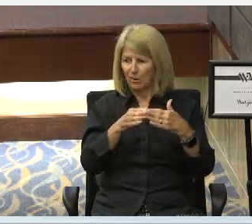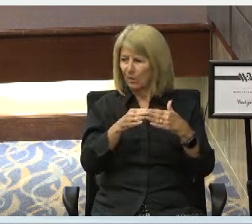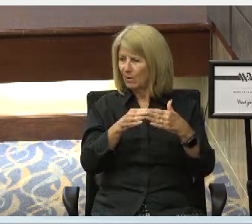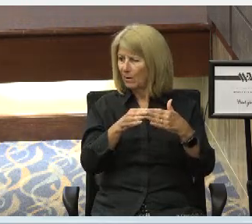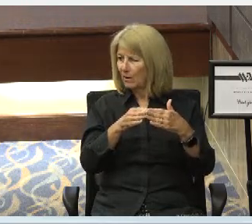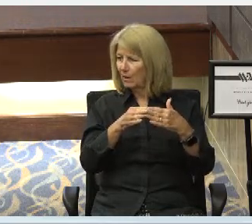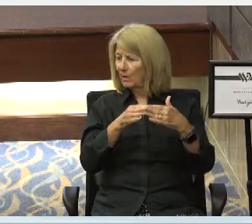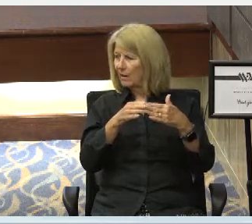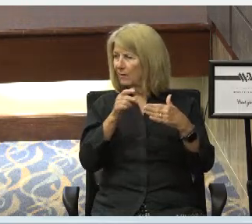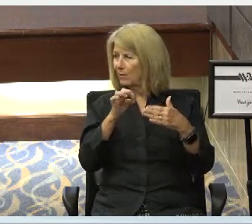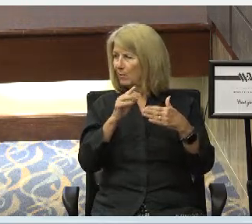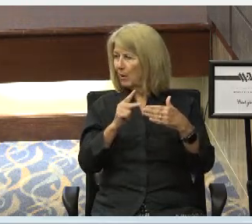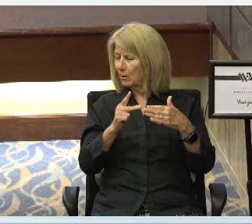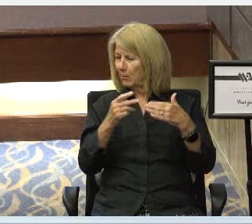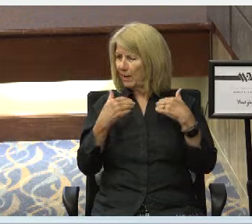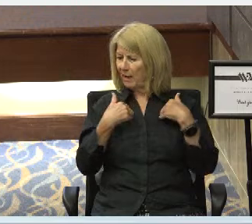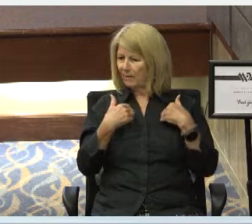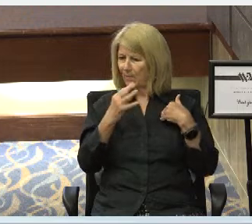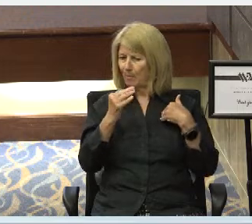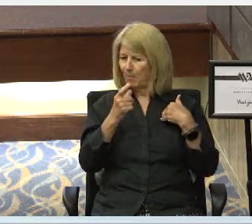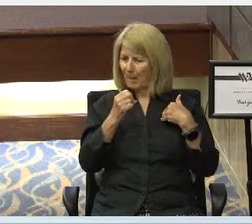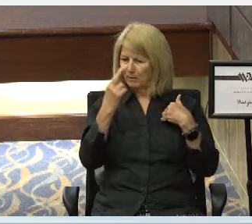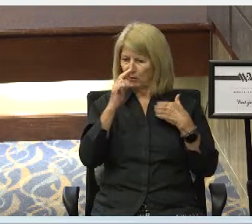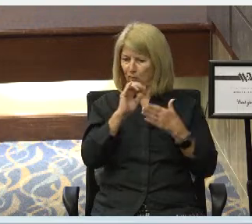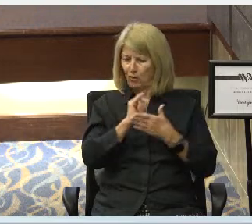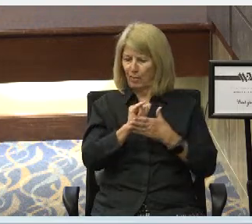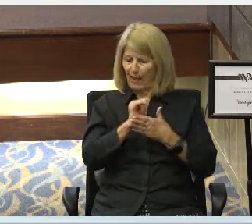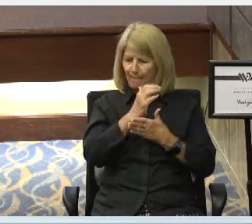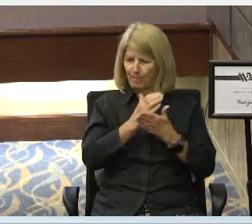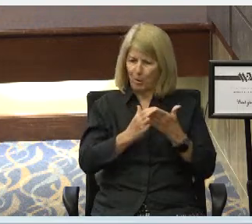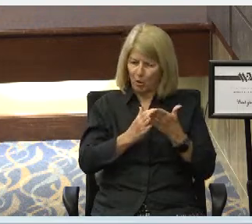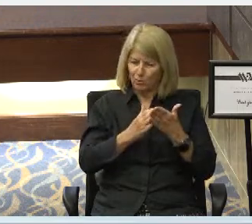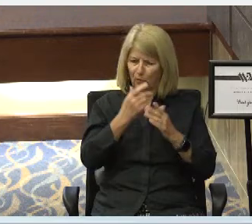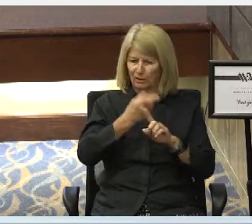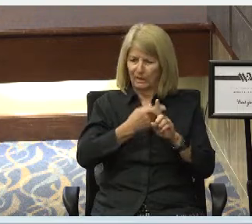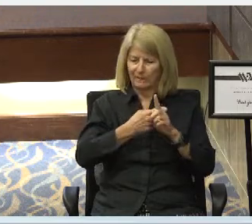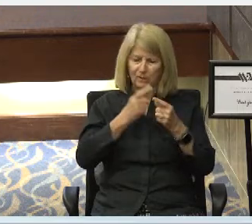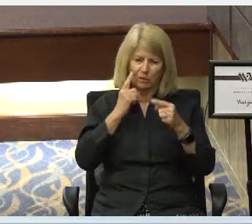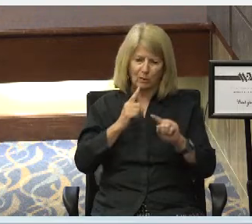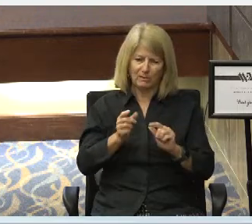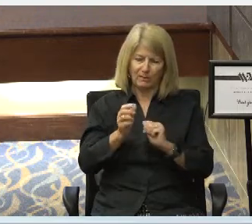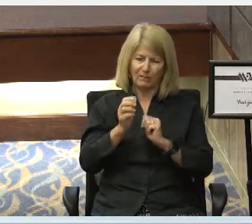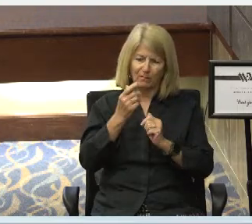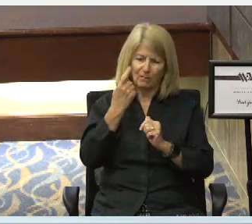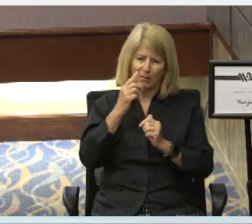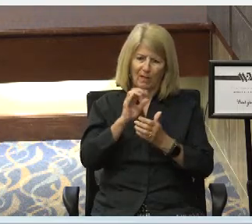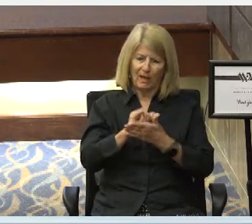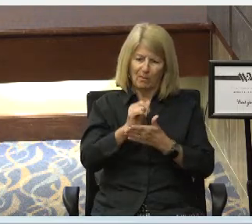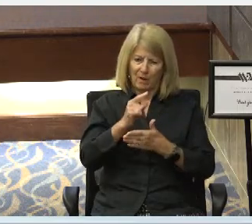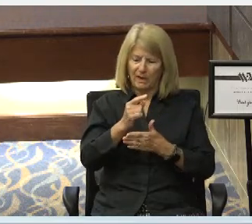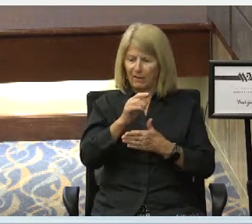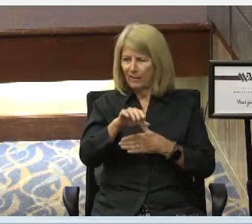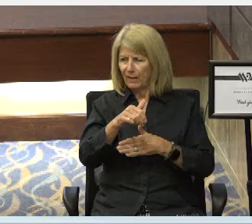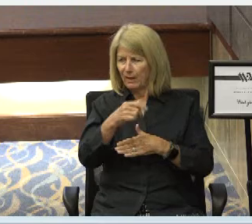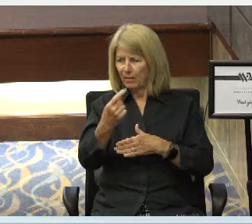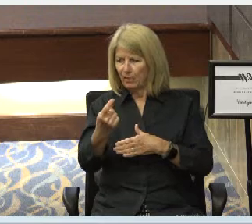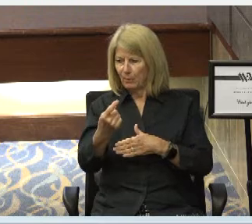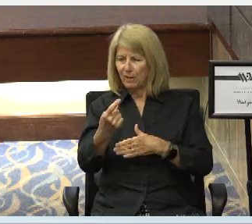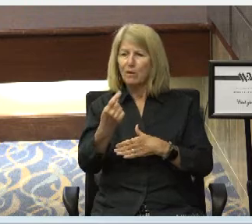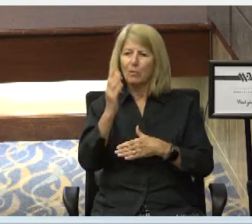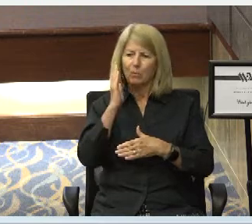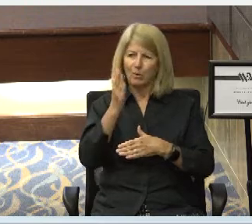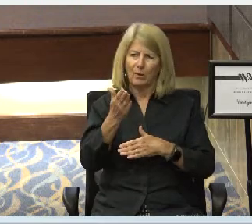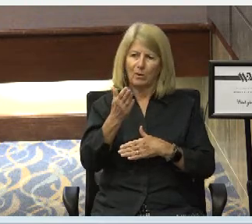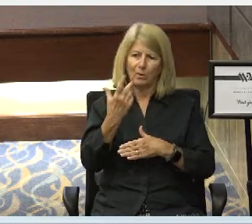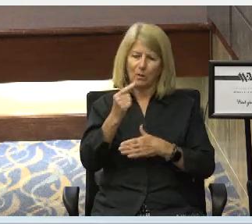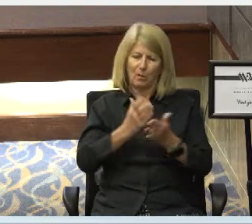master development agreement for that specific parcel, lease agreement for that parcel, and then a TIF agreement concerning that parcel. So we'll go through each one of those